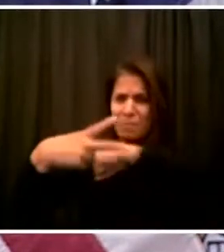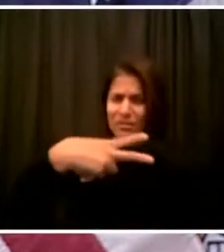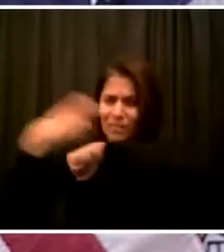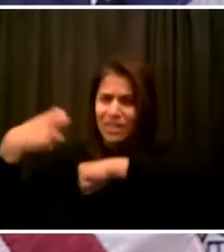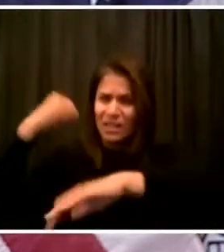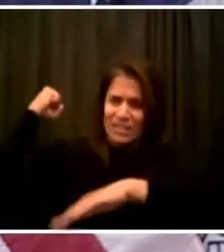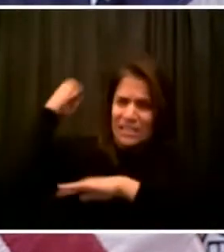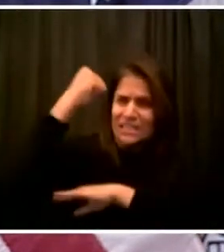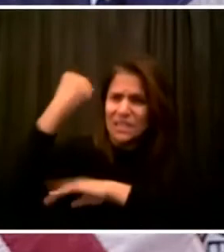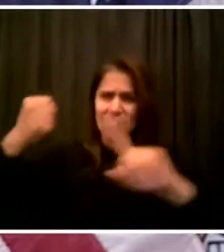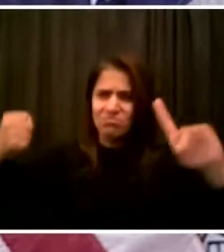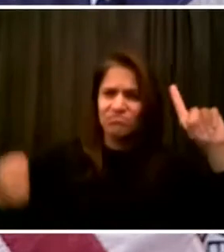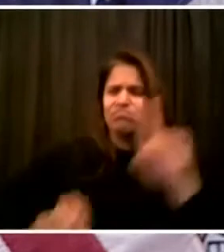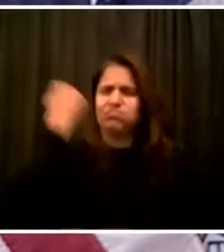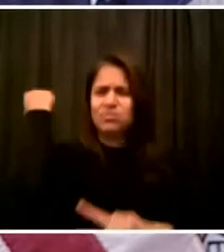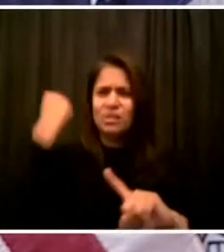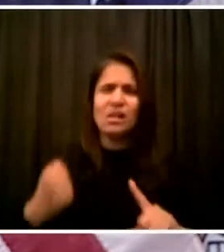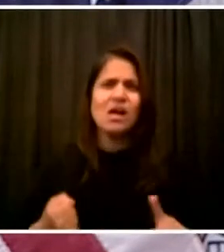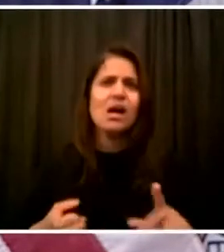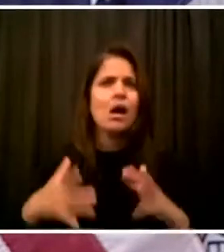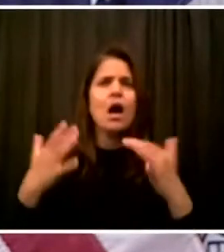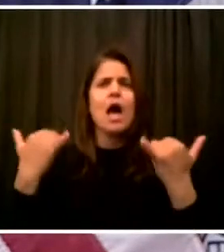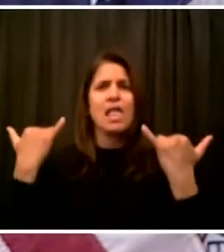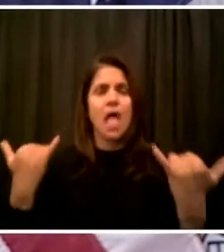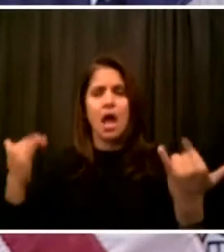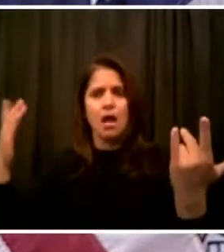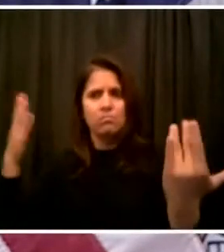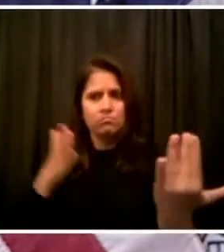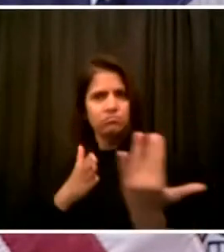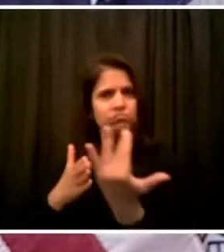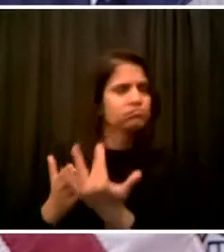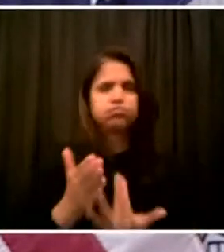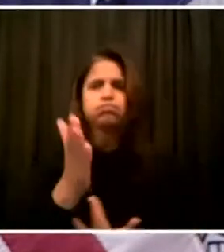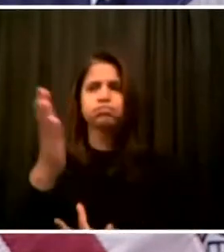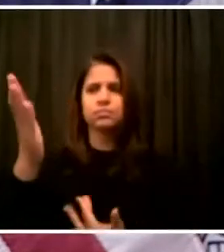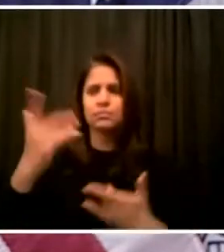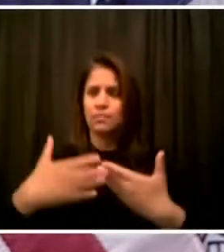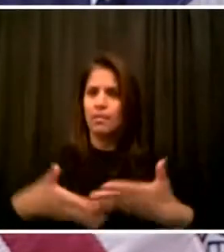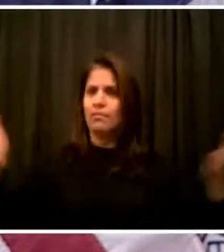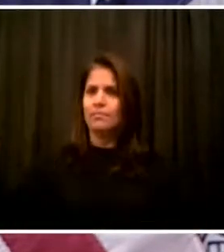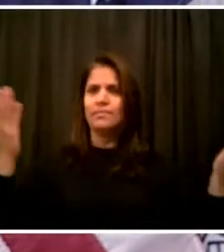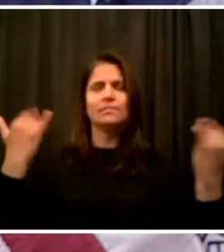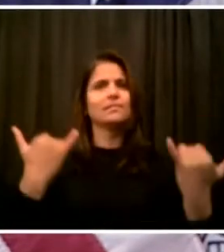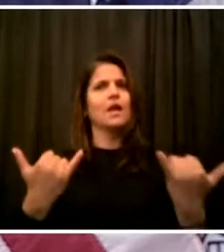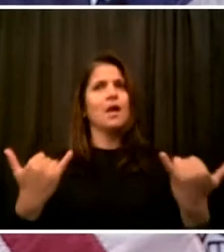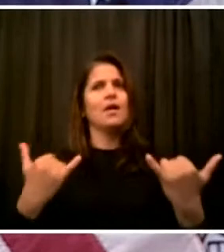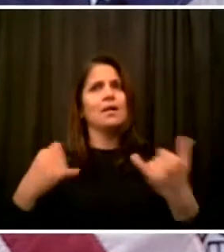Well, Lord knows the opposite happened. And time again,